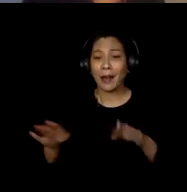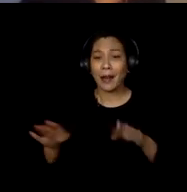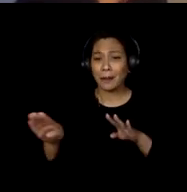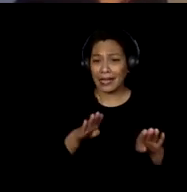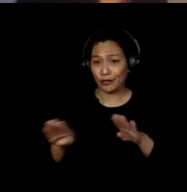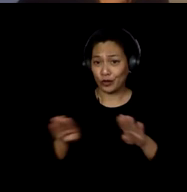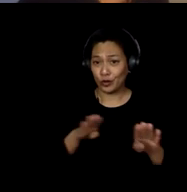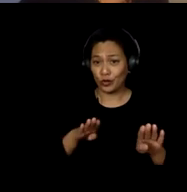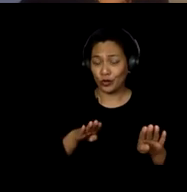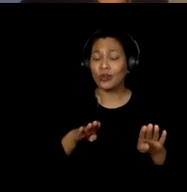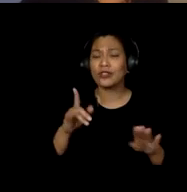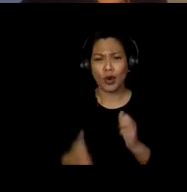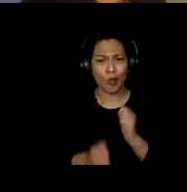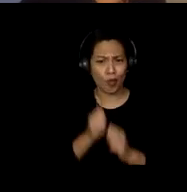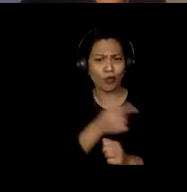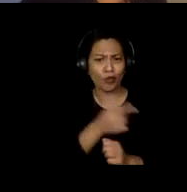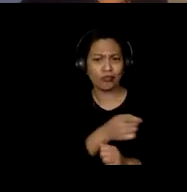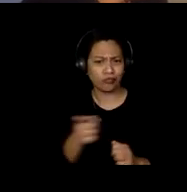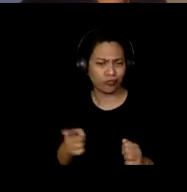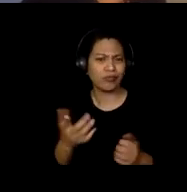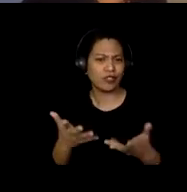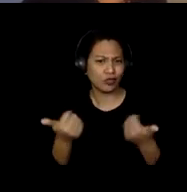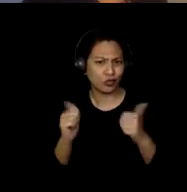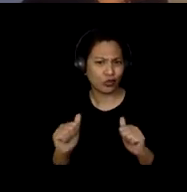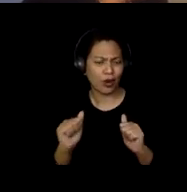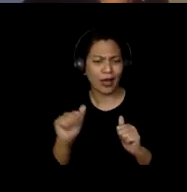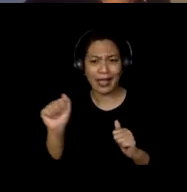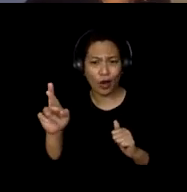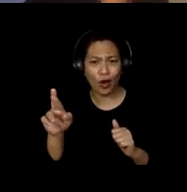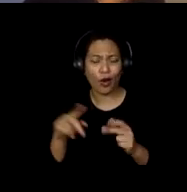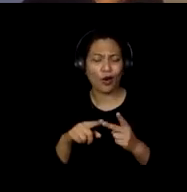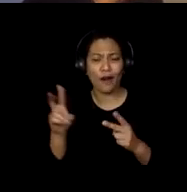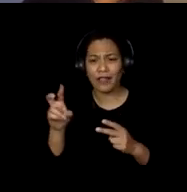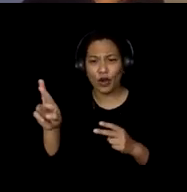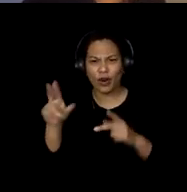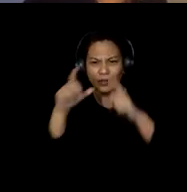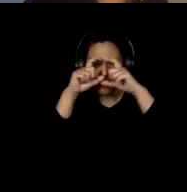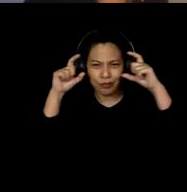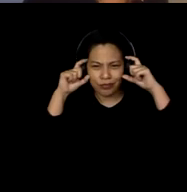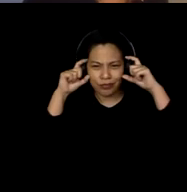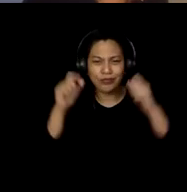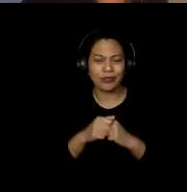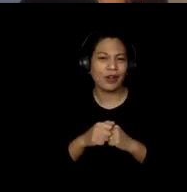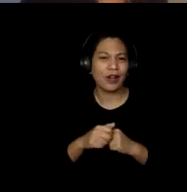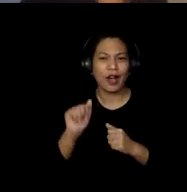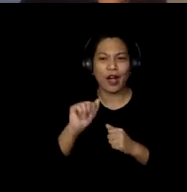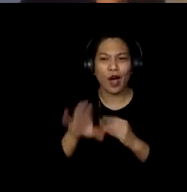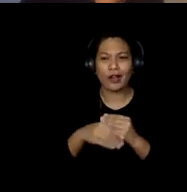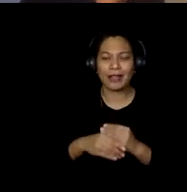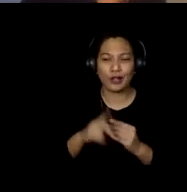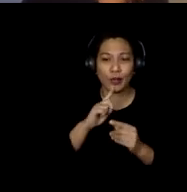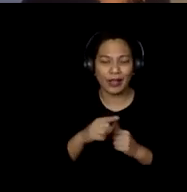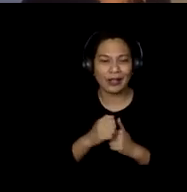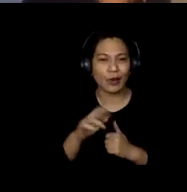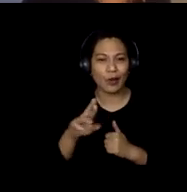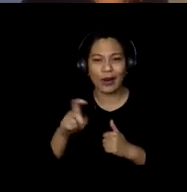behavior. So most of you have probably tried out AR or VR, augmented reality, virtual reality, or XR. Now, what's important